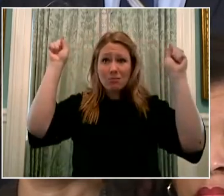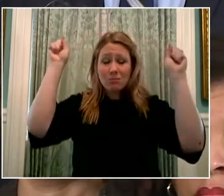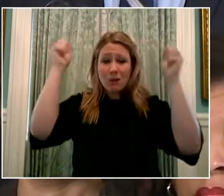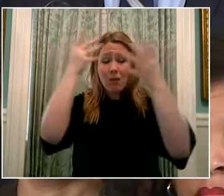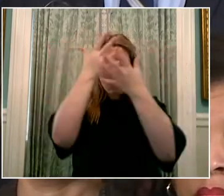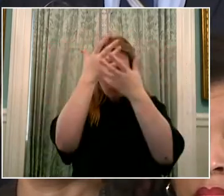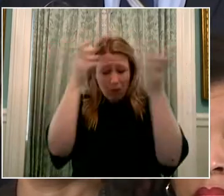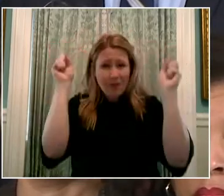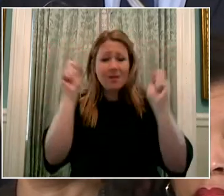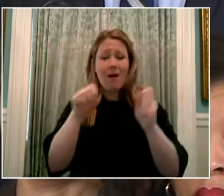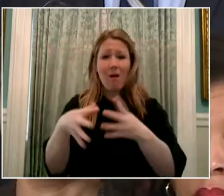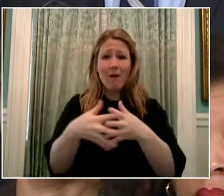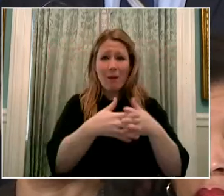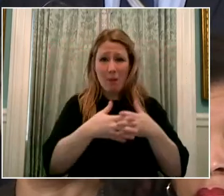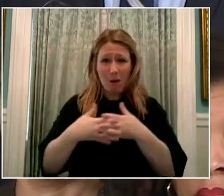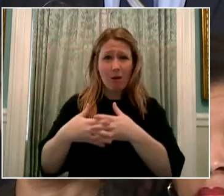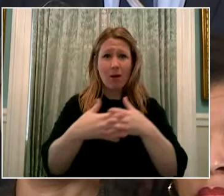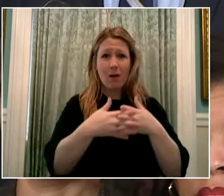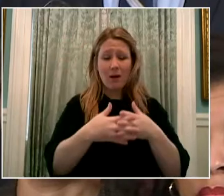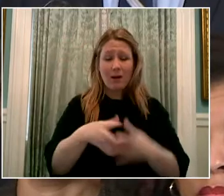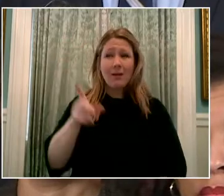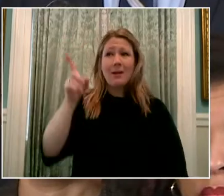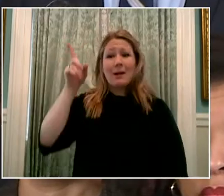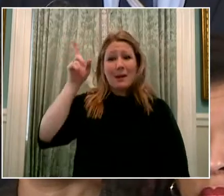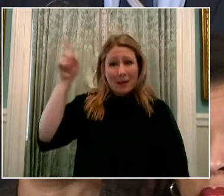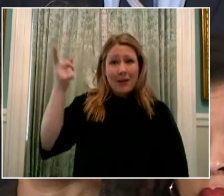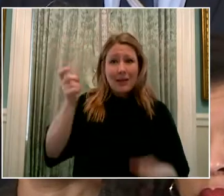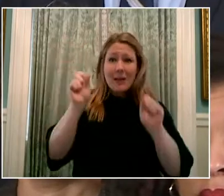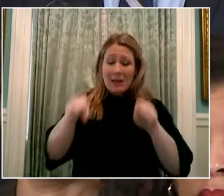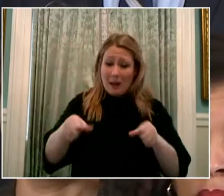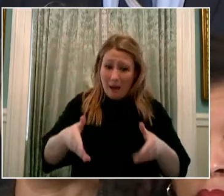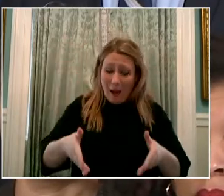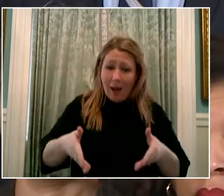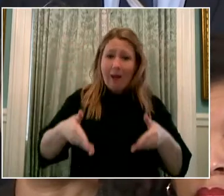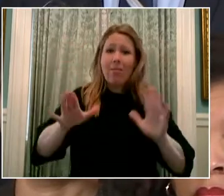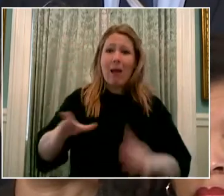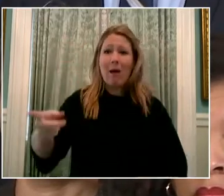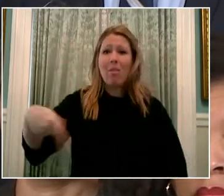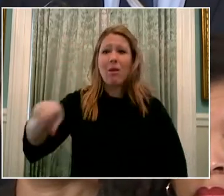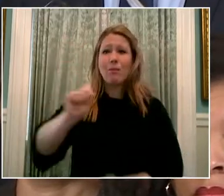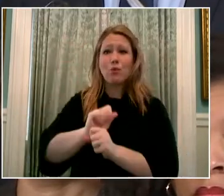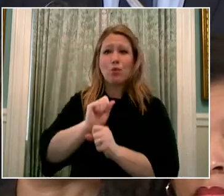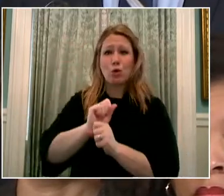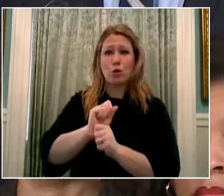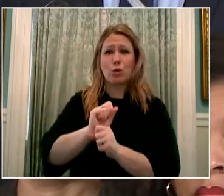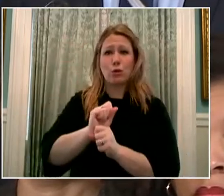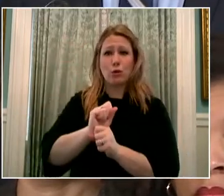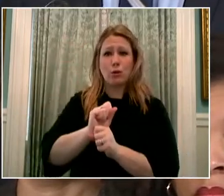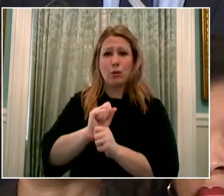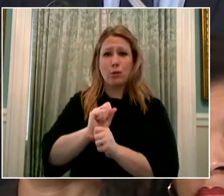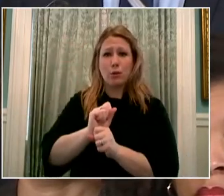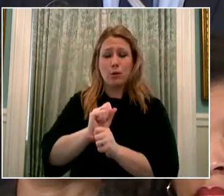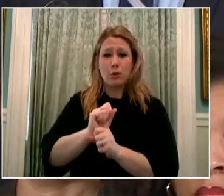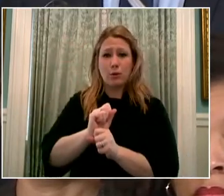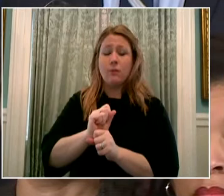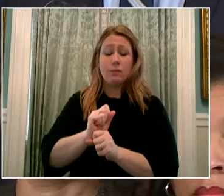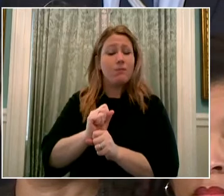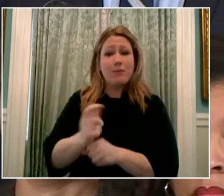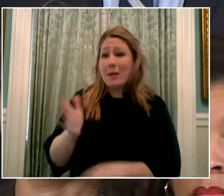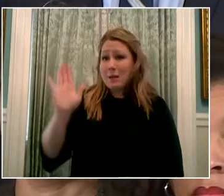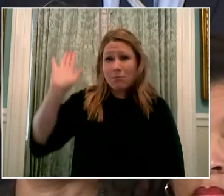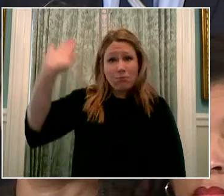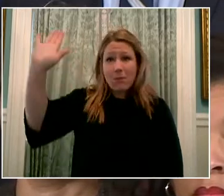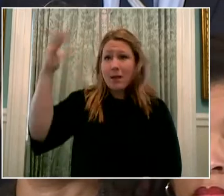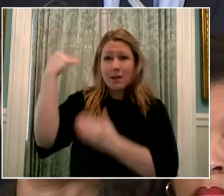States can give us the ability to allow people to work. This is in the lap of the